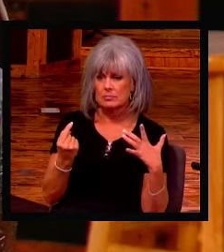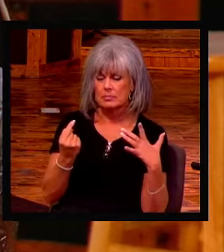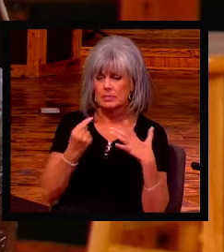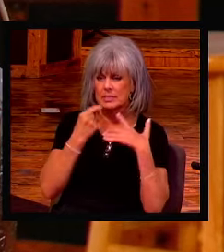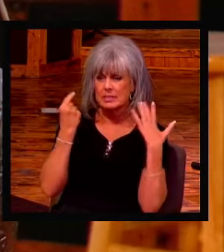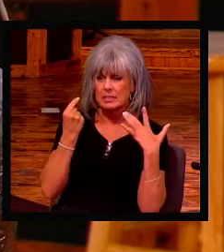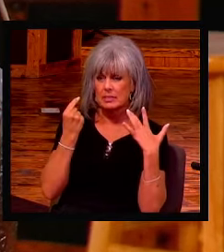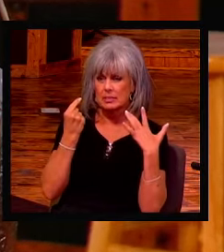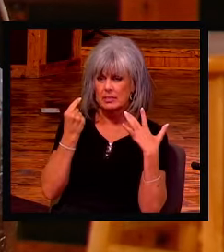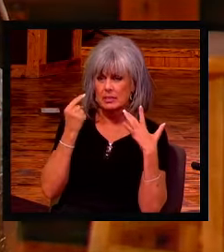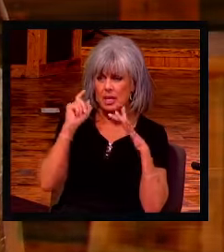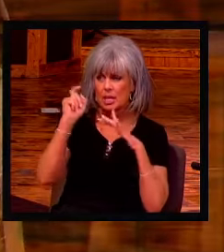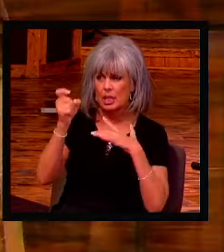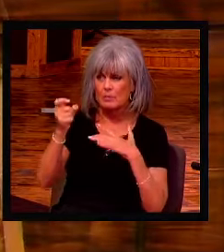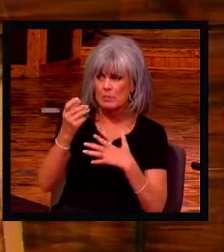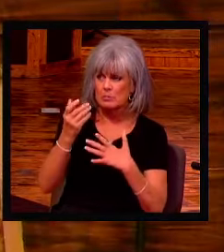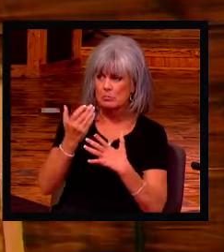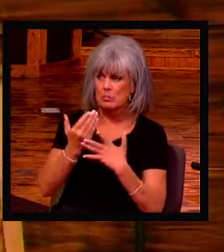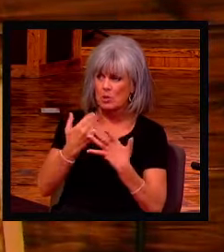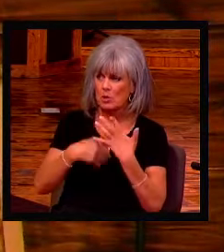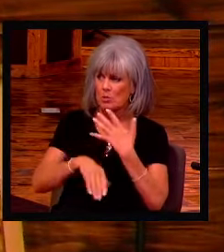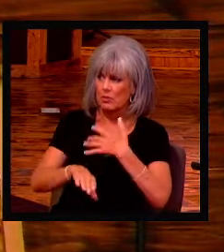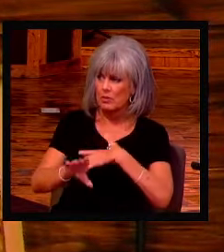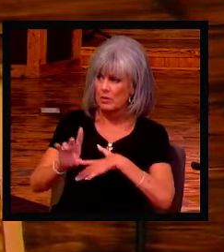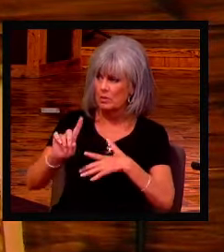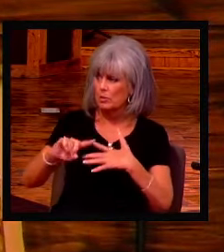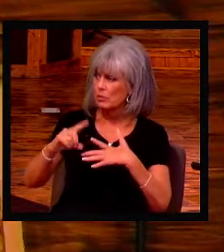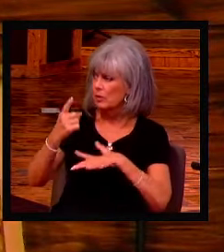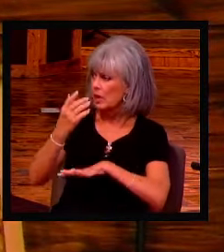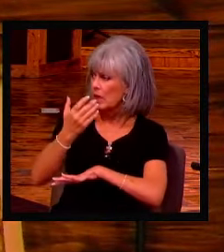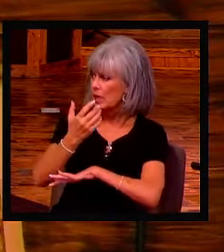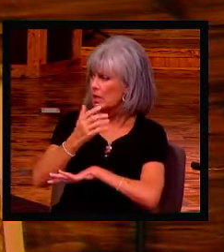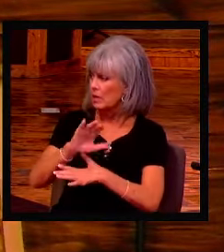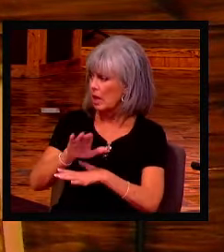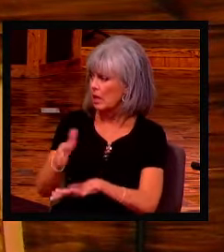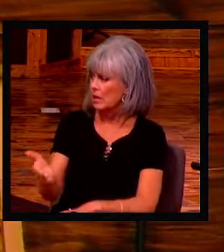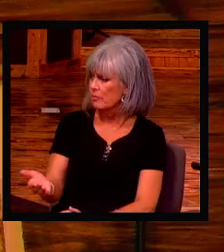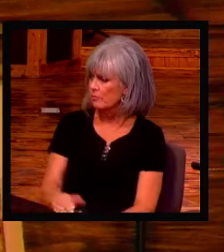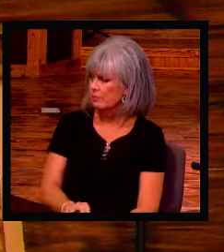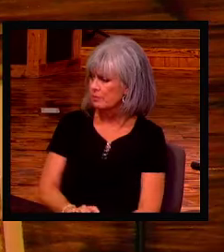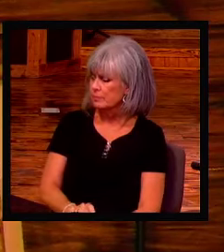gives birth to death. Can somebody help me find that?